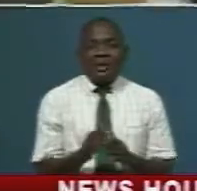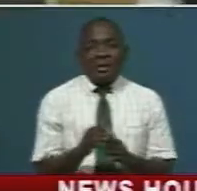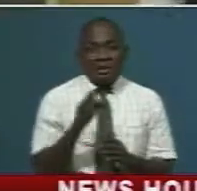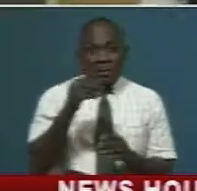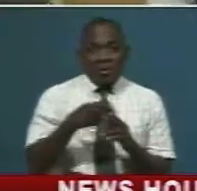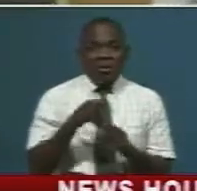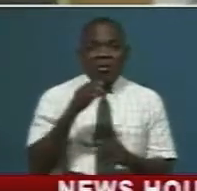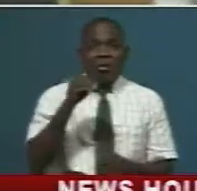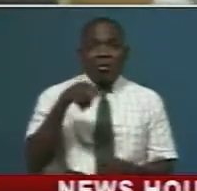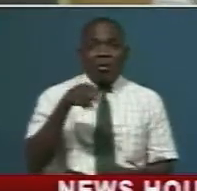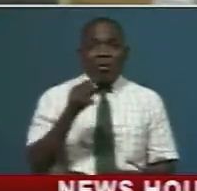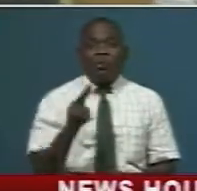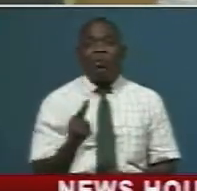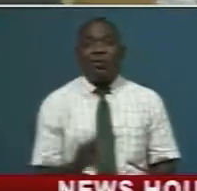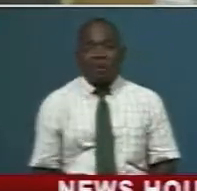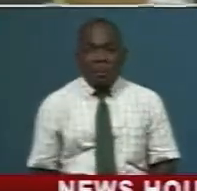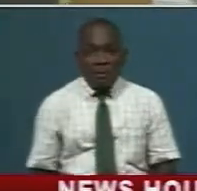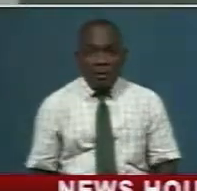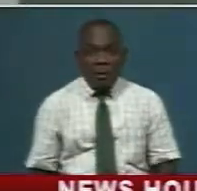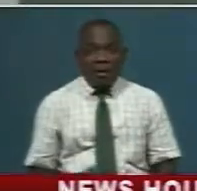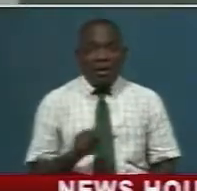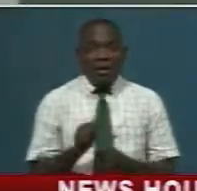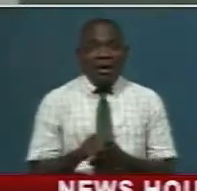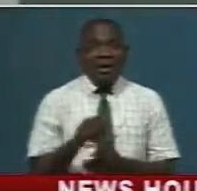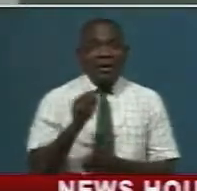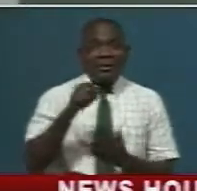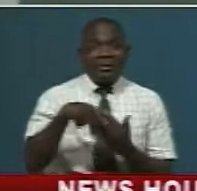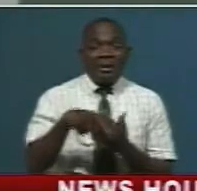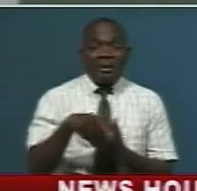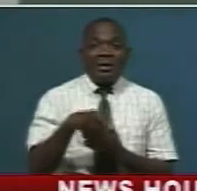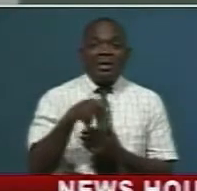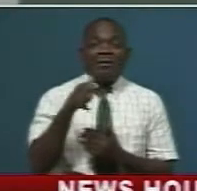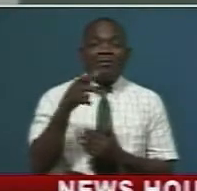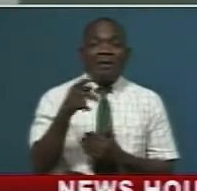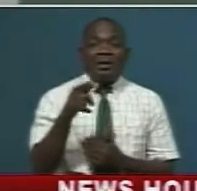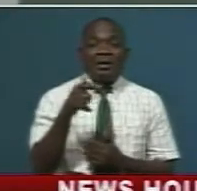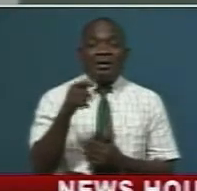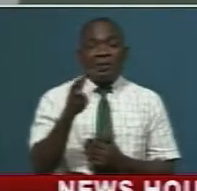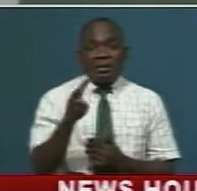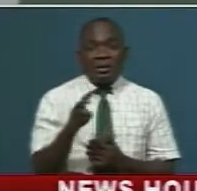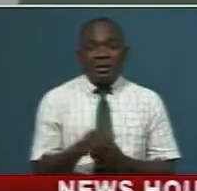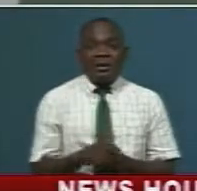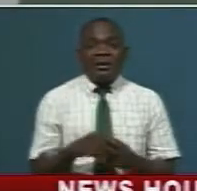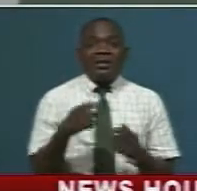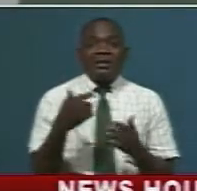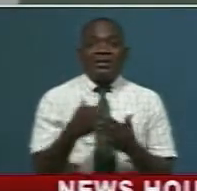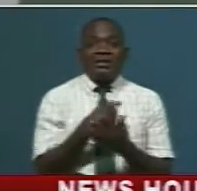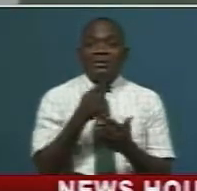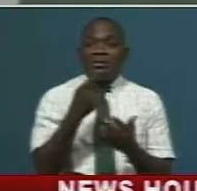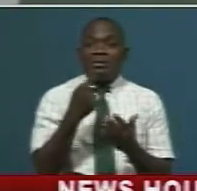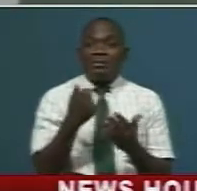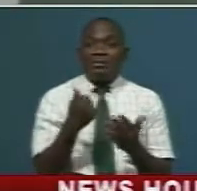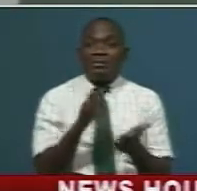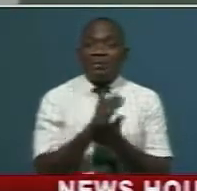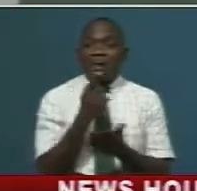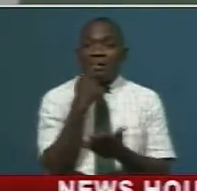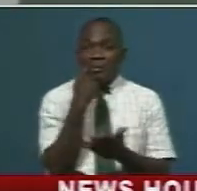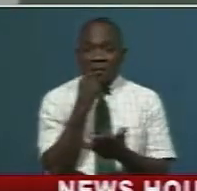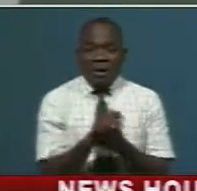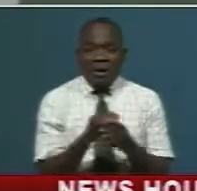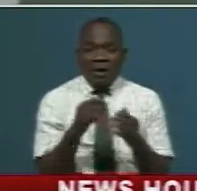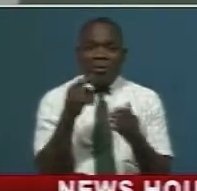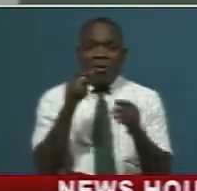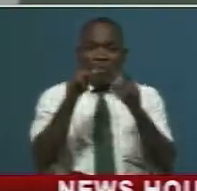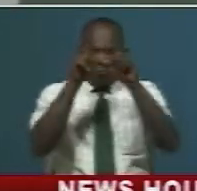Ajimai. In fact, on the 21st of September 2016, the front page of the Graphic was emboldened